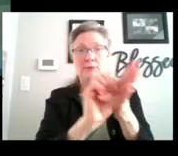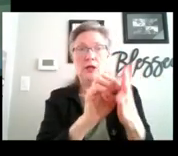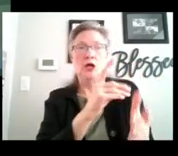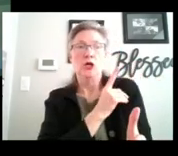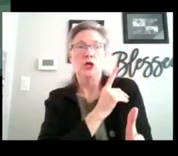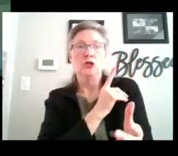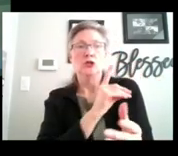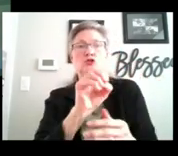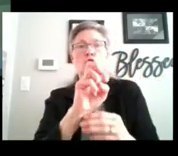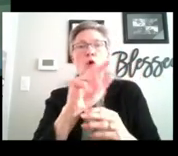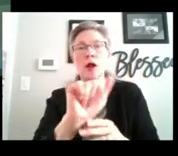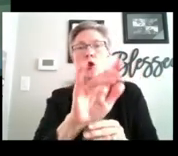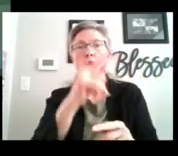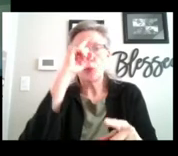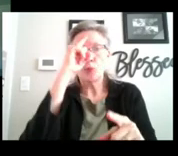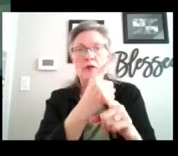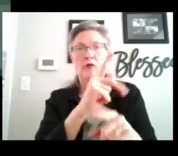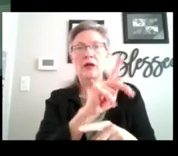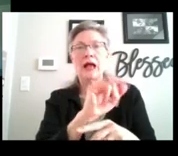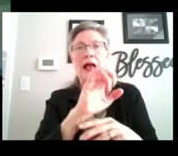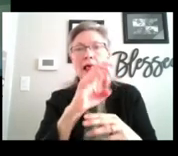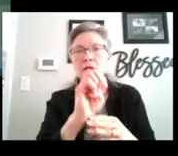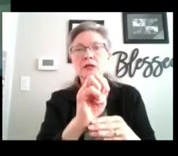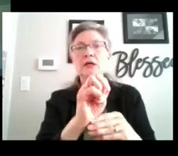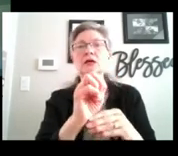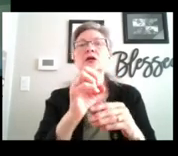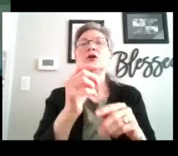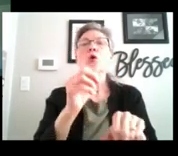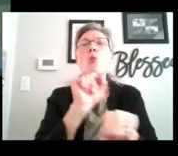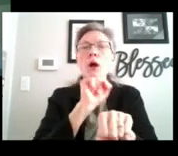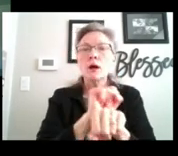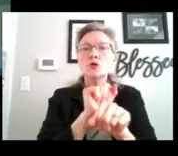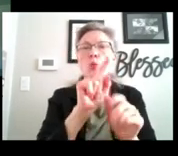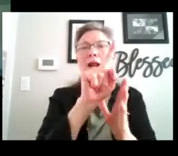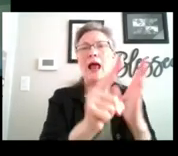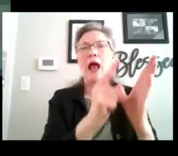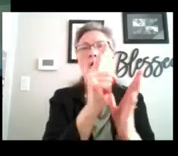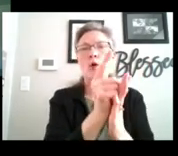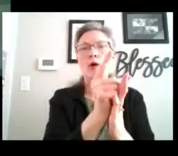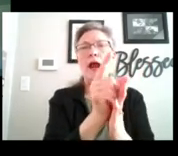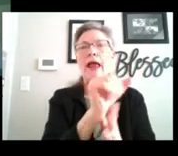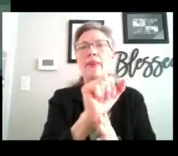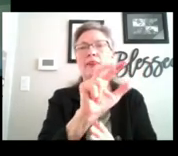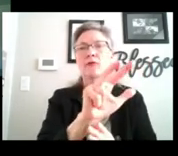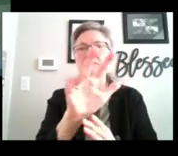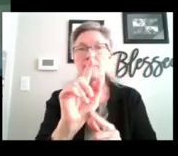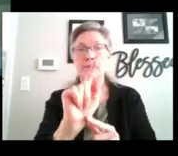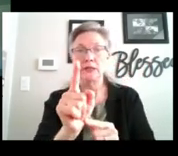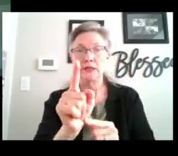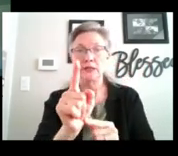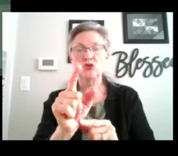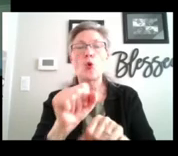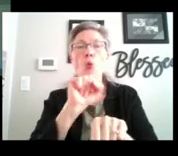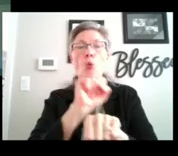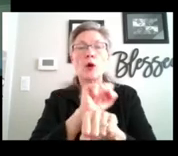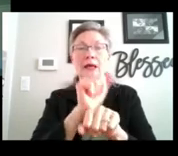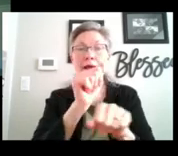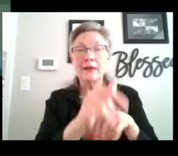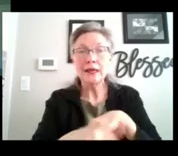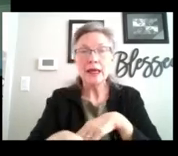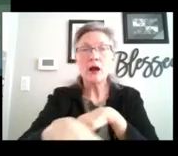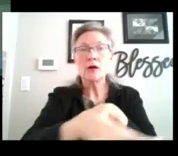brother Kyle spent 1 hour and 35 minutes doing yard work. They stopped at 1:20 p.m. for lunch. At what time did they